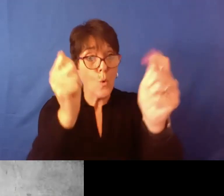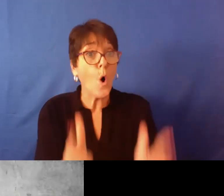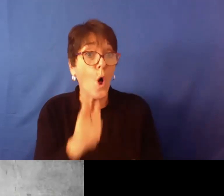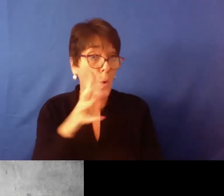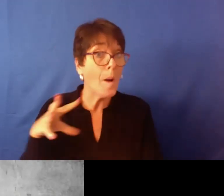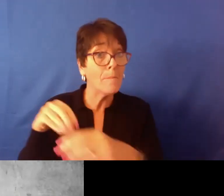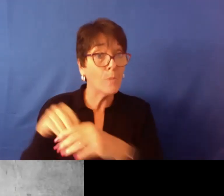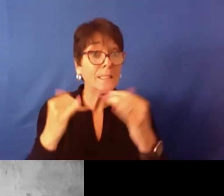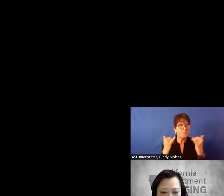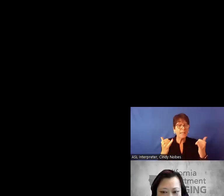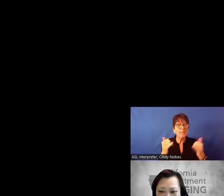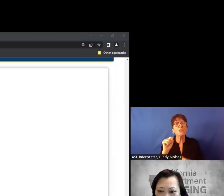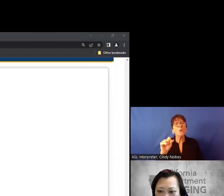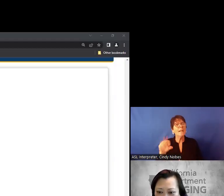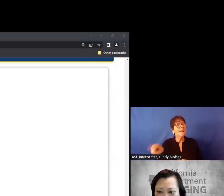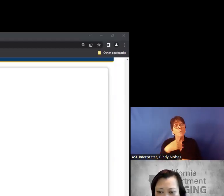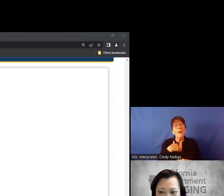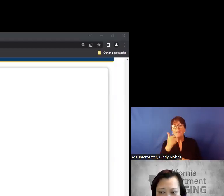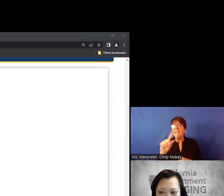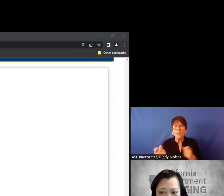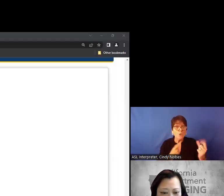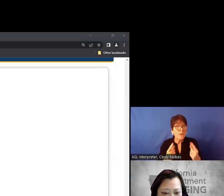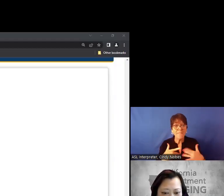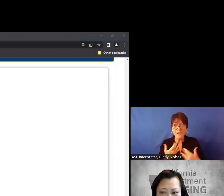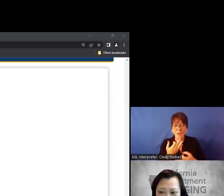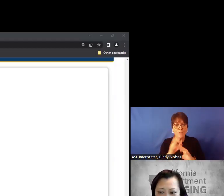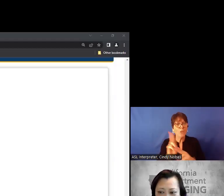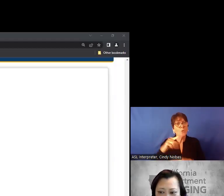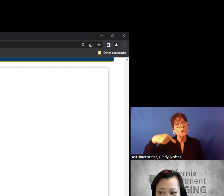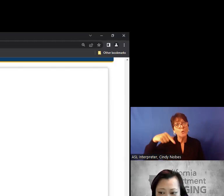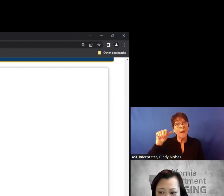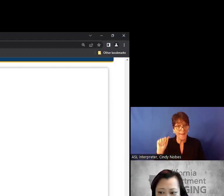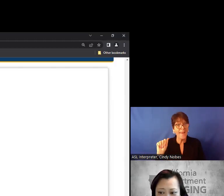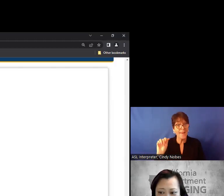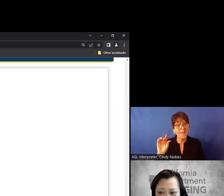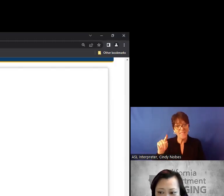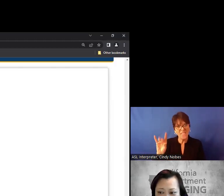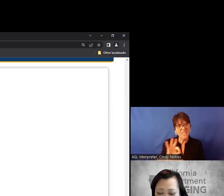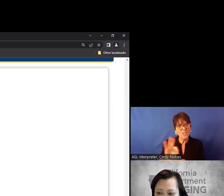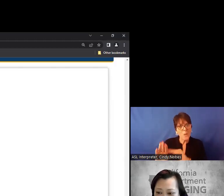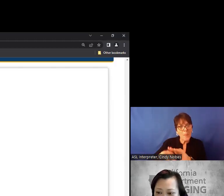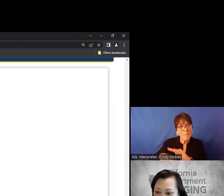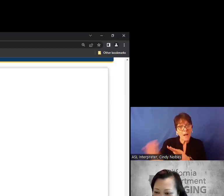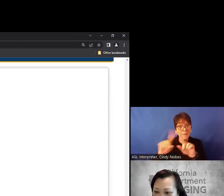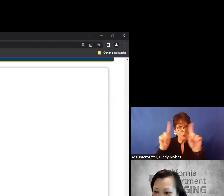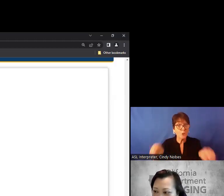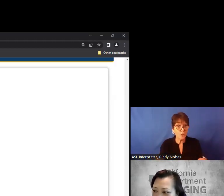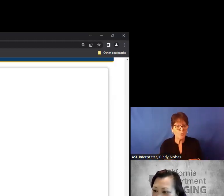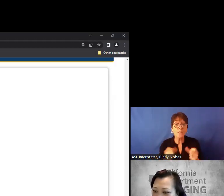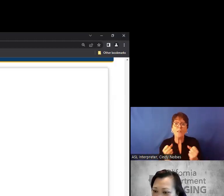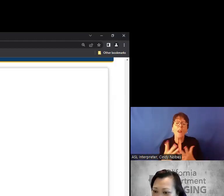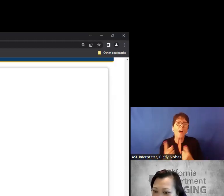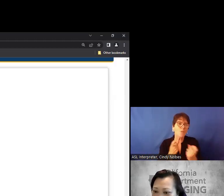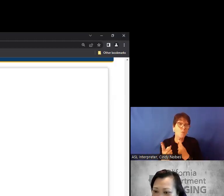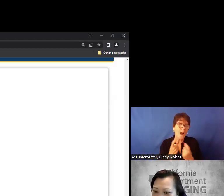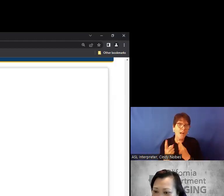today. So if you guys have any questions, feel free to use the Q&A function at the bottom of your screen. There's a lot of questions coming